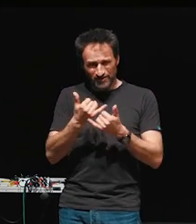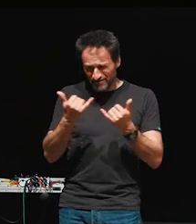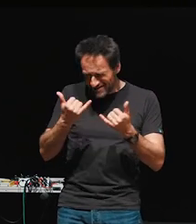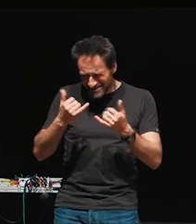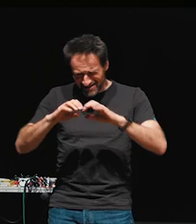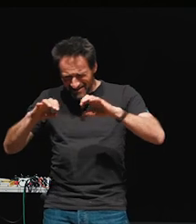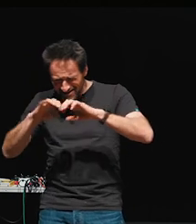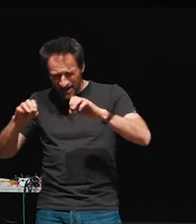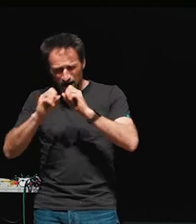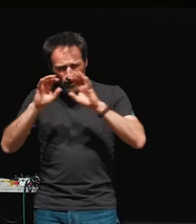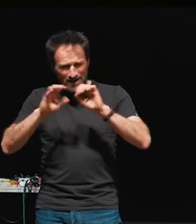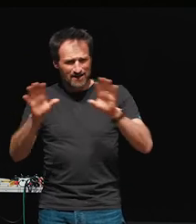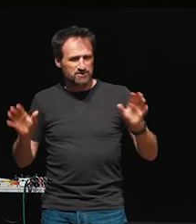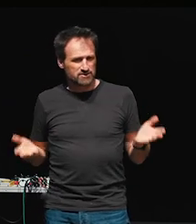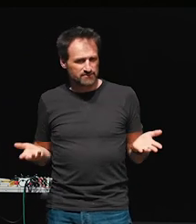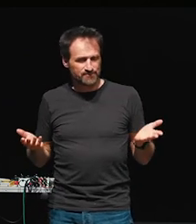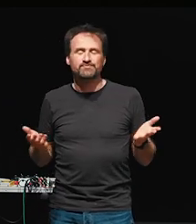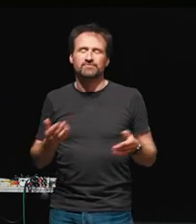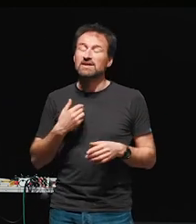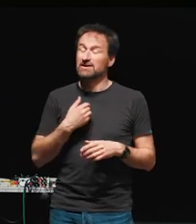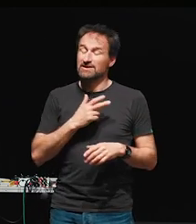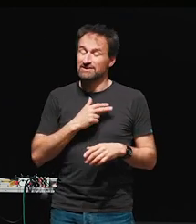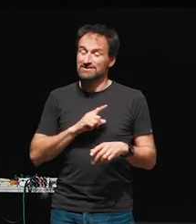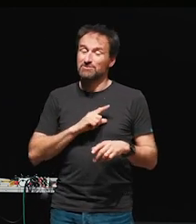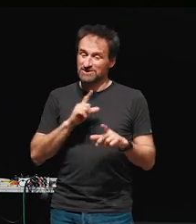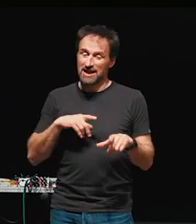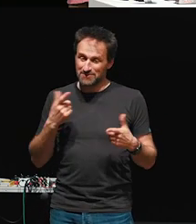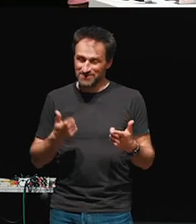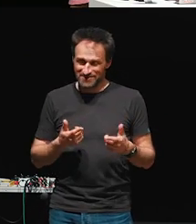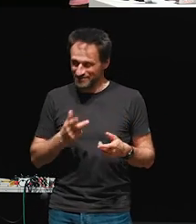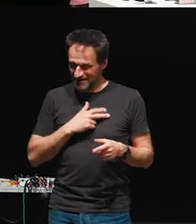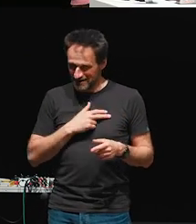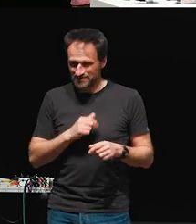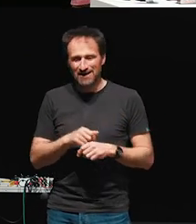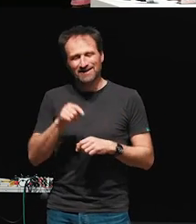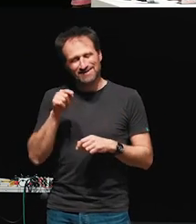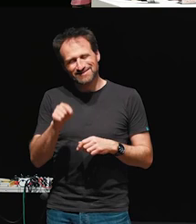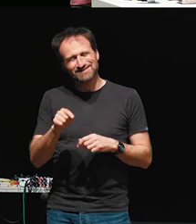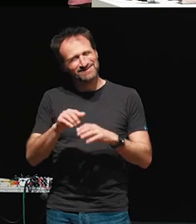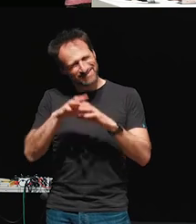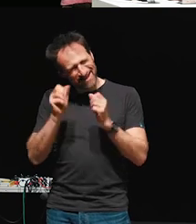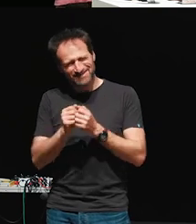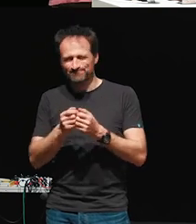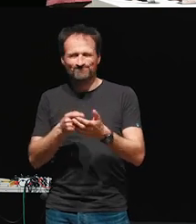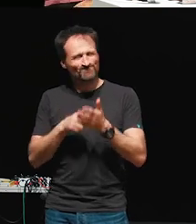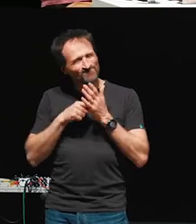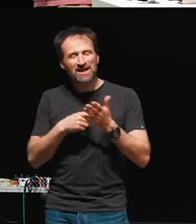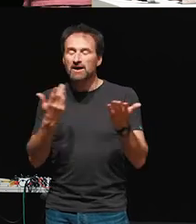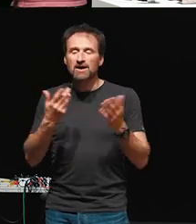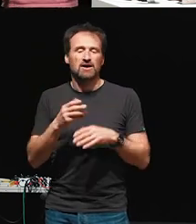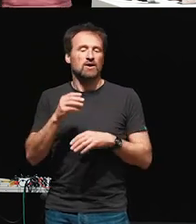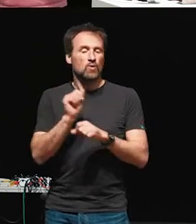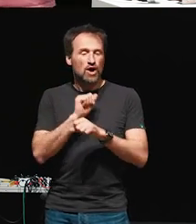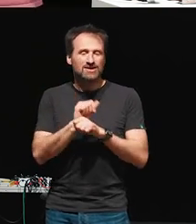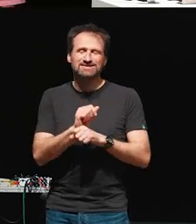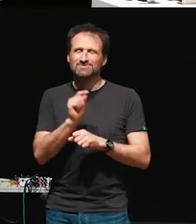have experienced this firsthand. And unfortunately, this is all only compounded by the fact that workers are kind of difficult to